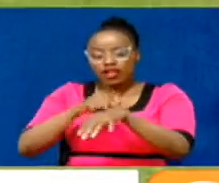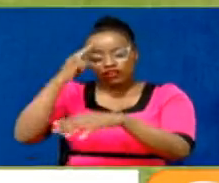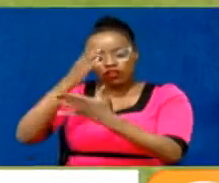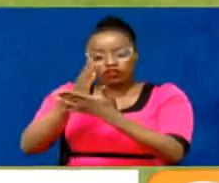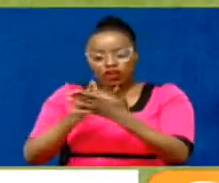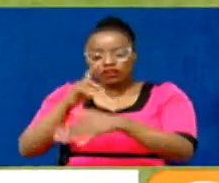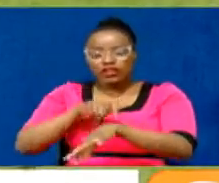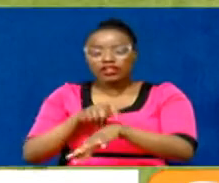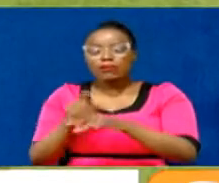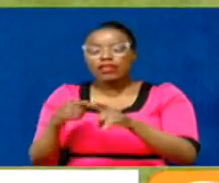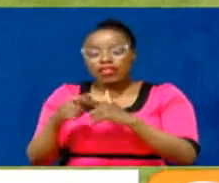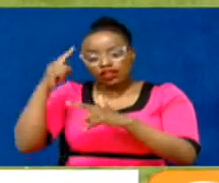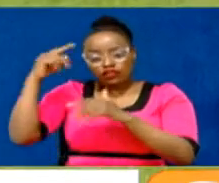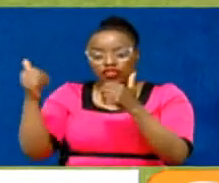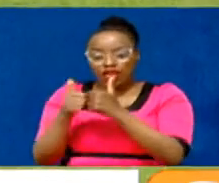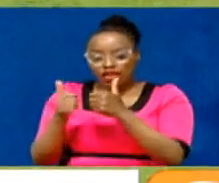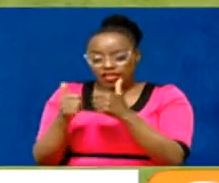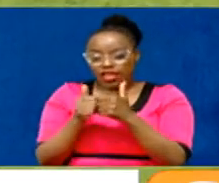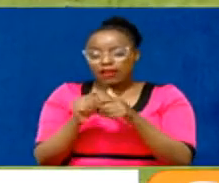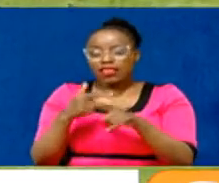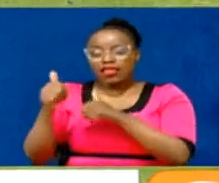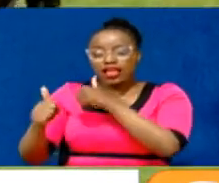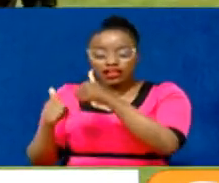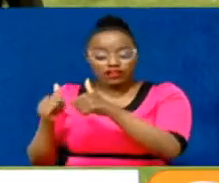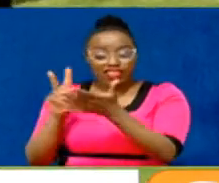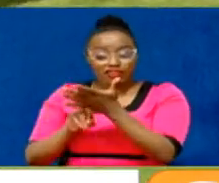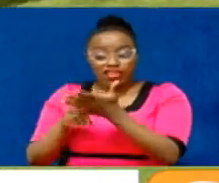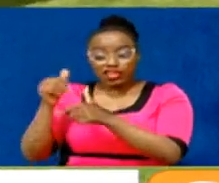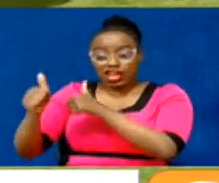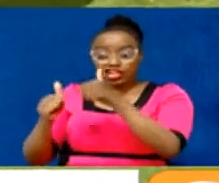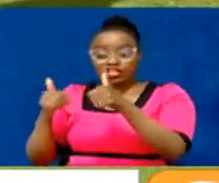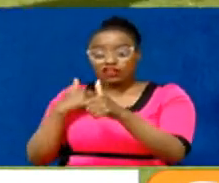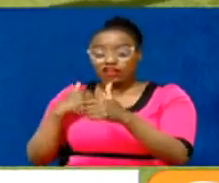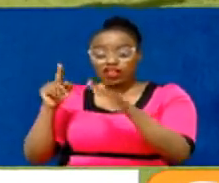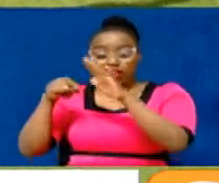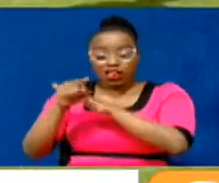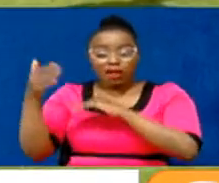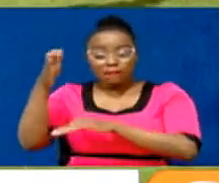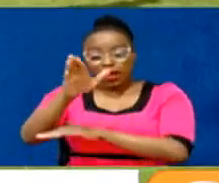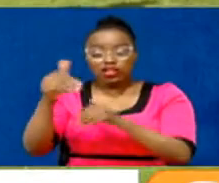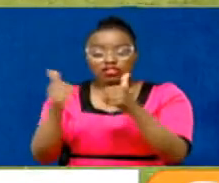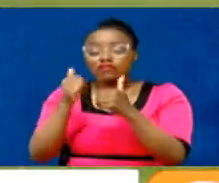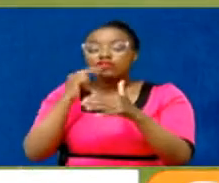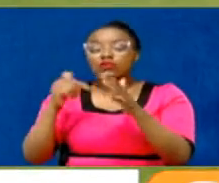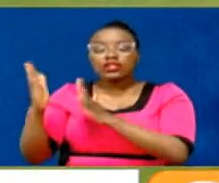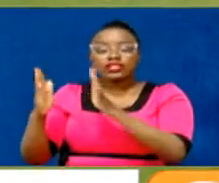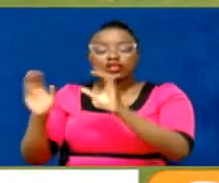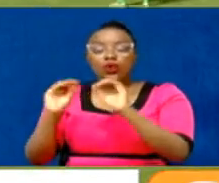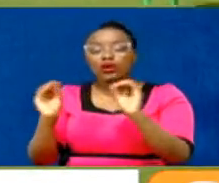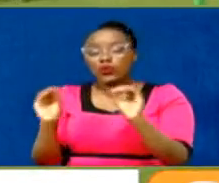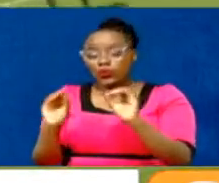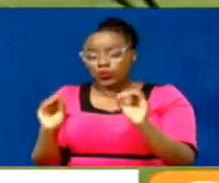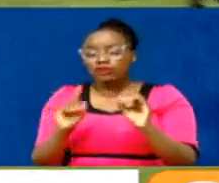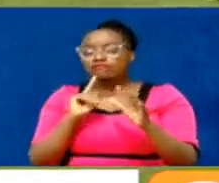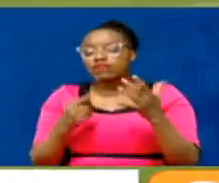halftime break of the league match. Vihiga Bullets refused to take to the pitch in the second half, citing insecurity. The